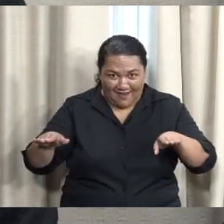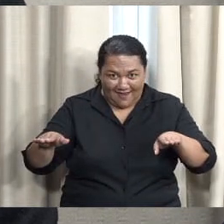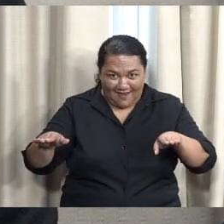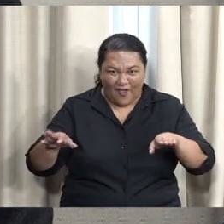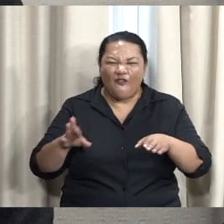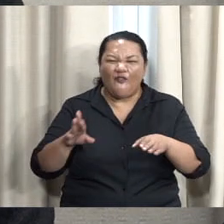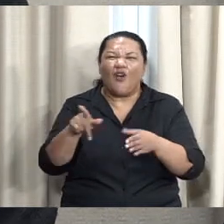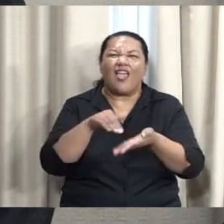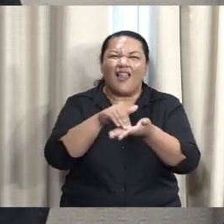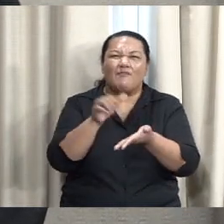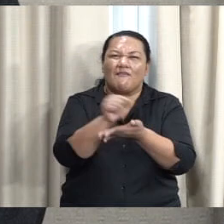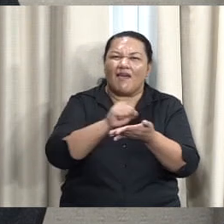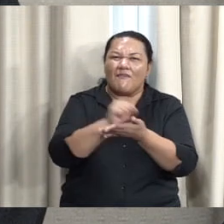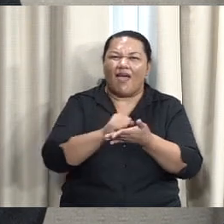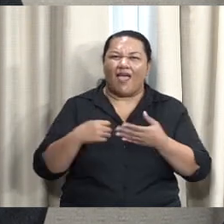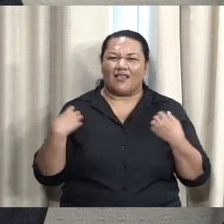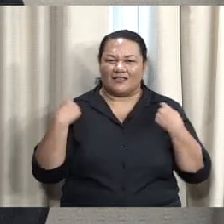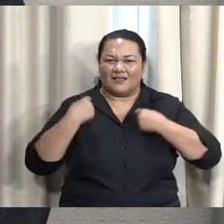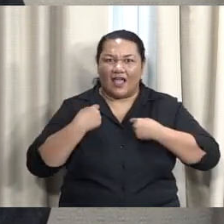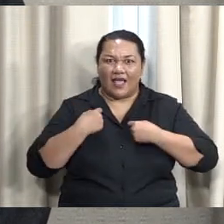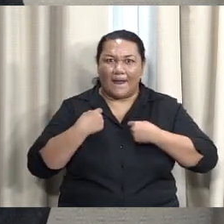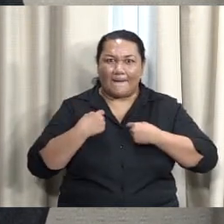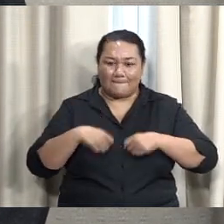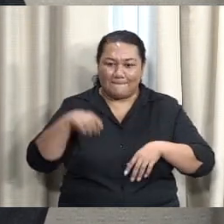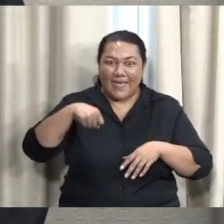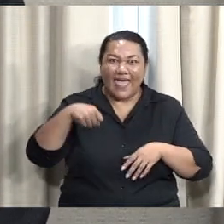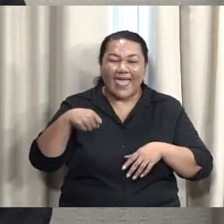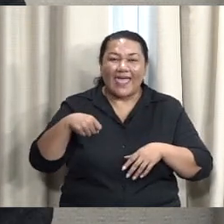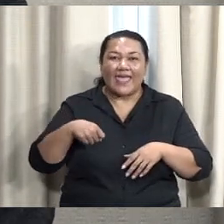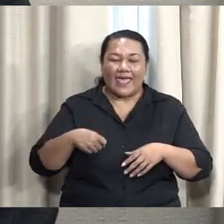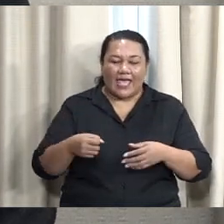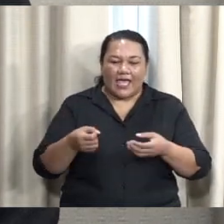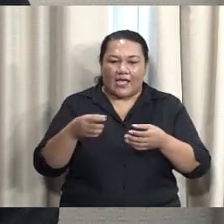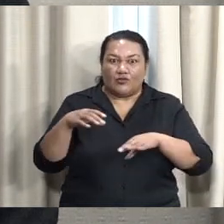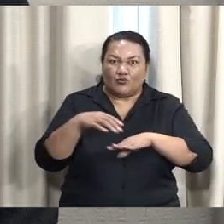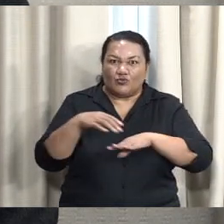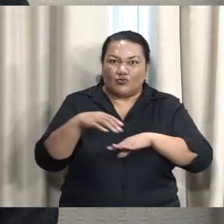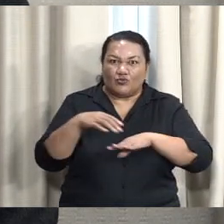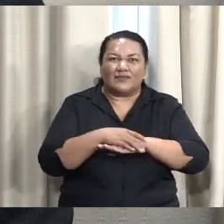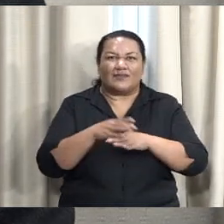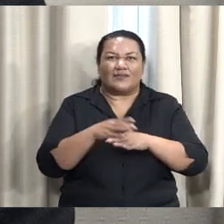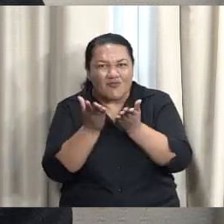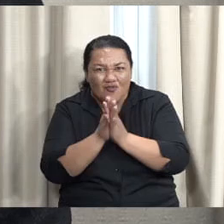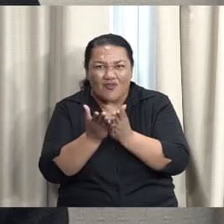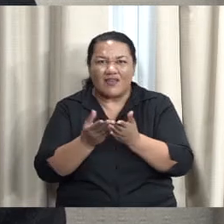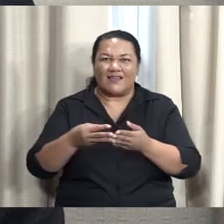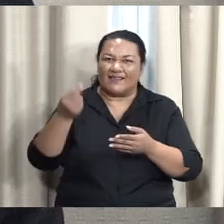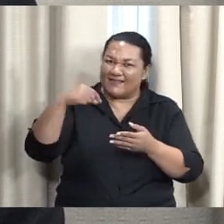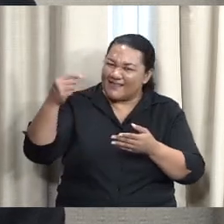things like school bags, shoes, stationery, books, lunch